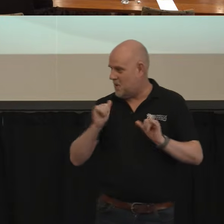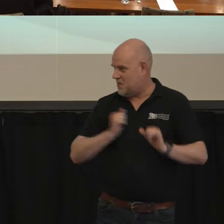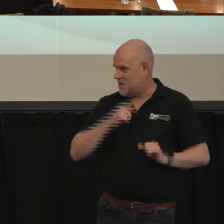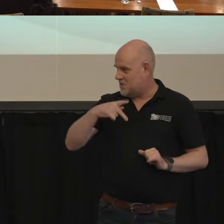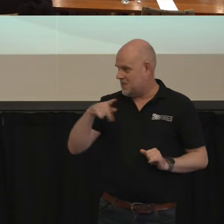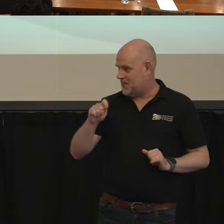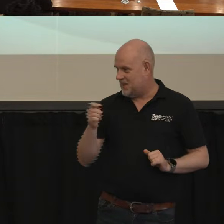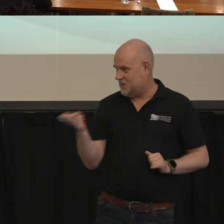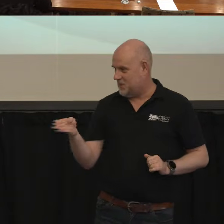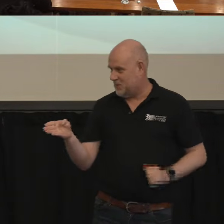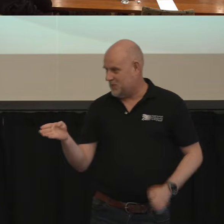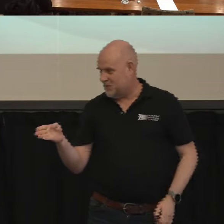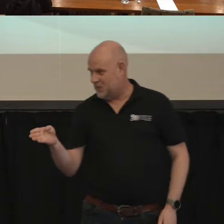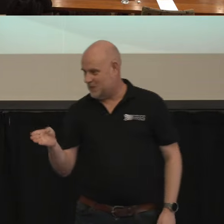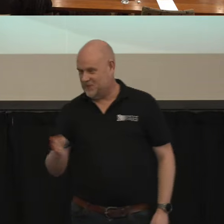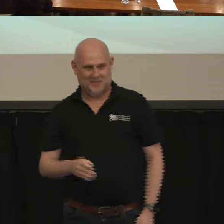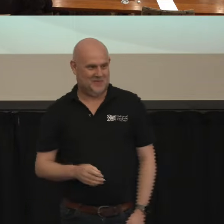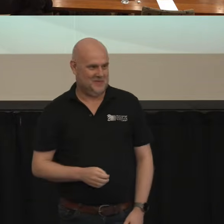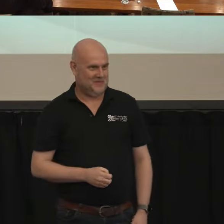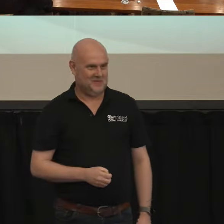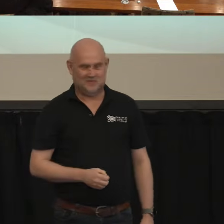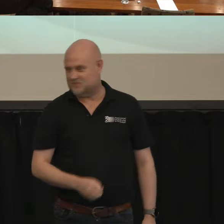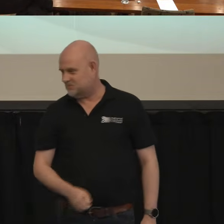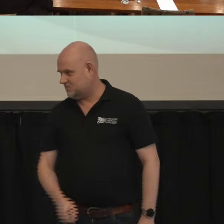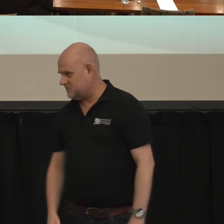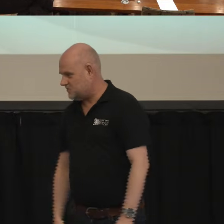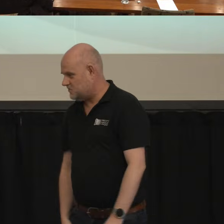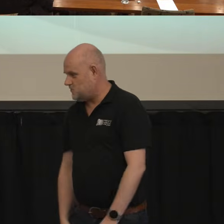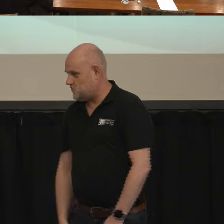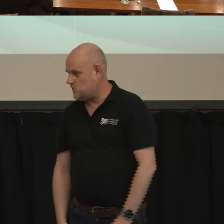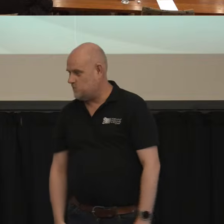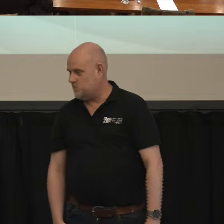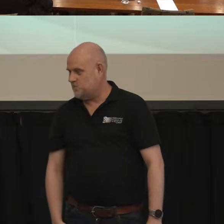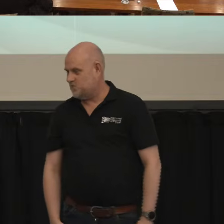Manager at the NID. I just want to wait for my PowerPoint.